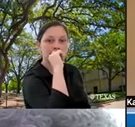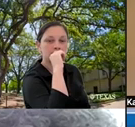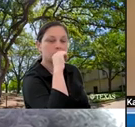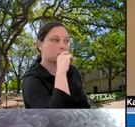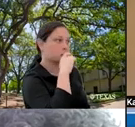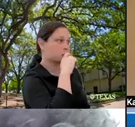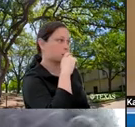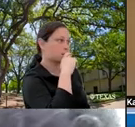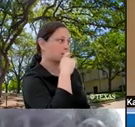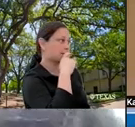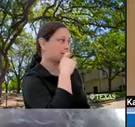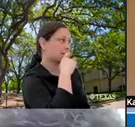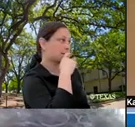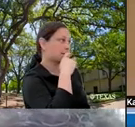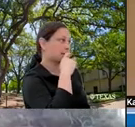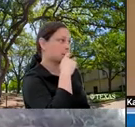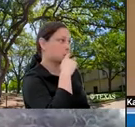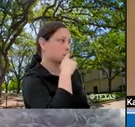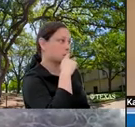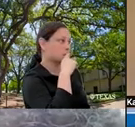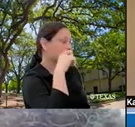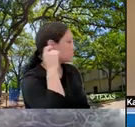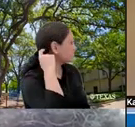box function as I just did.